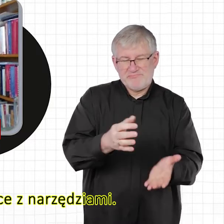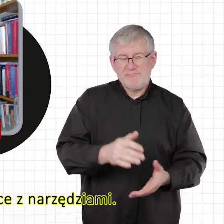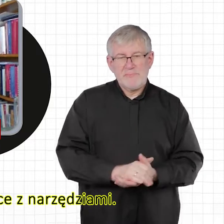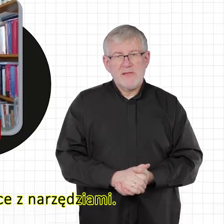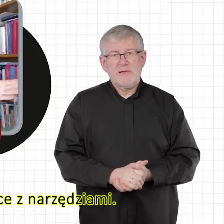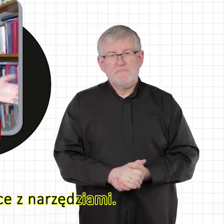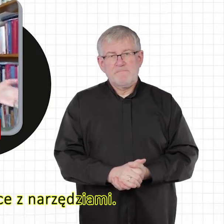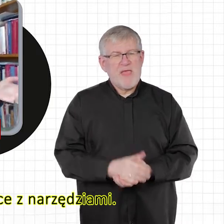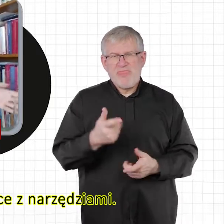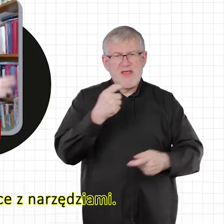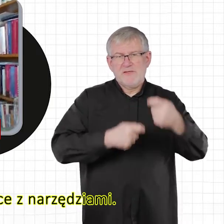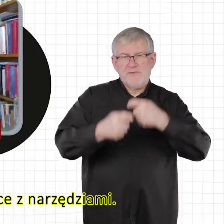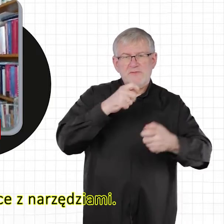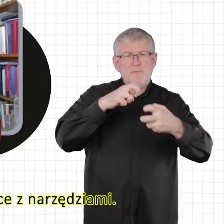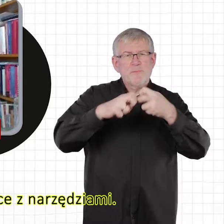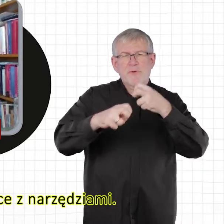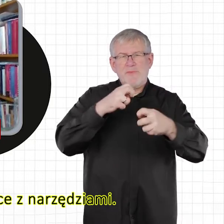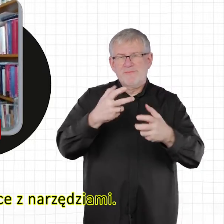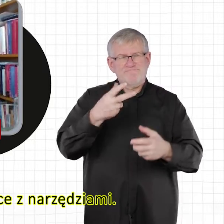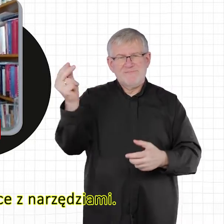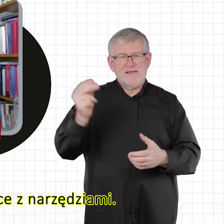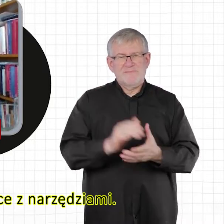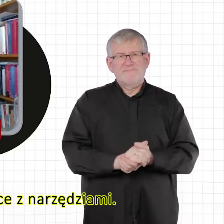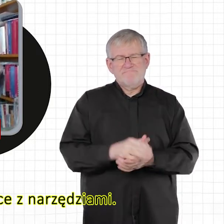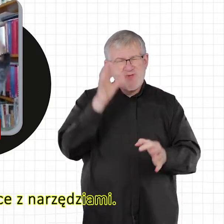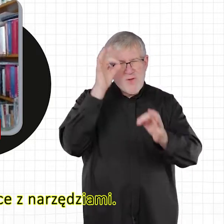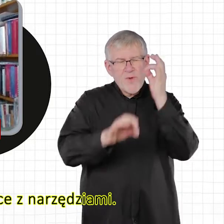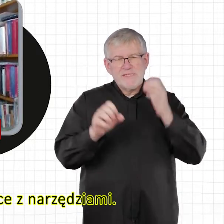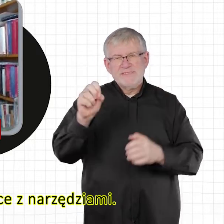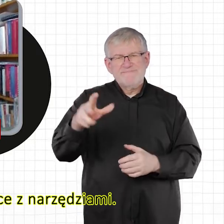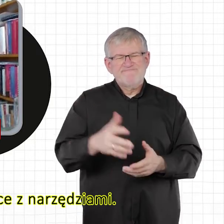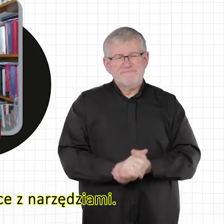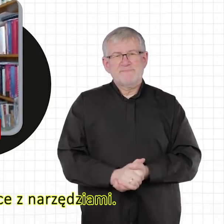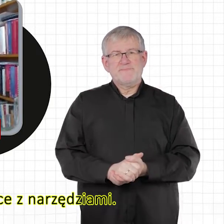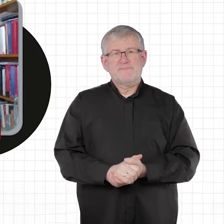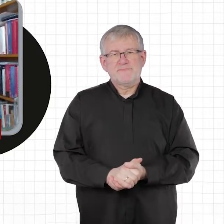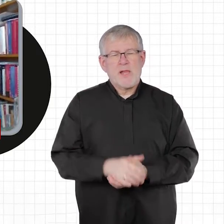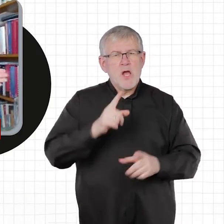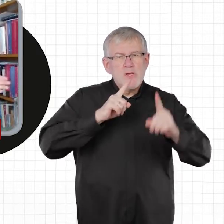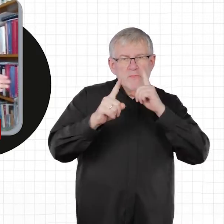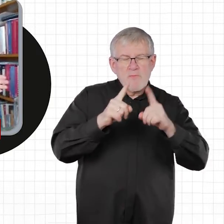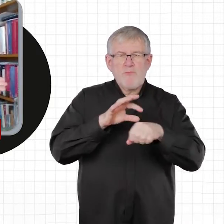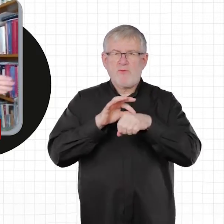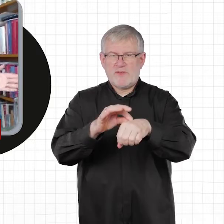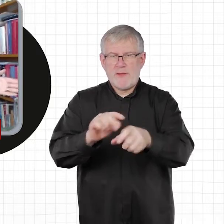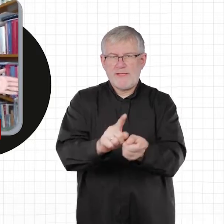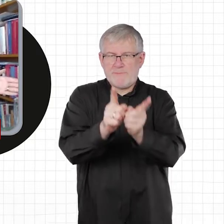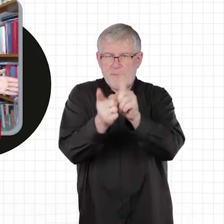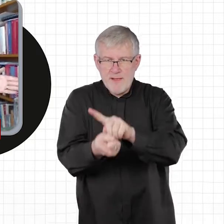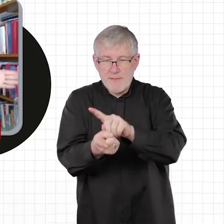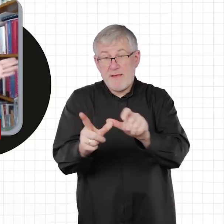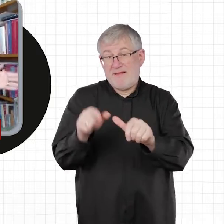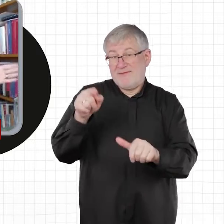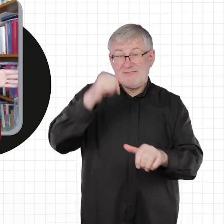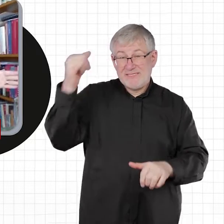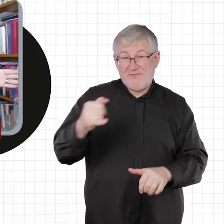I assume, well, Kolla can tell you all about it, that this is the kind of almost like a toolbox. At least you will have, and you will have